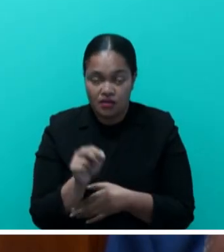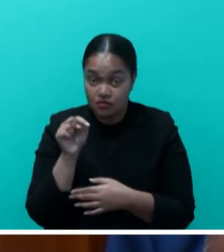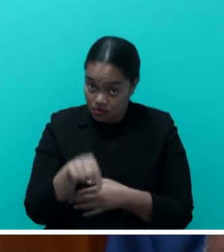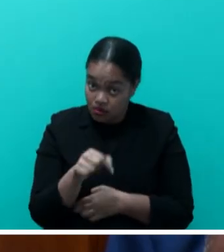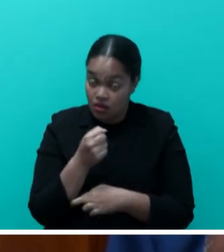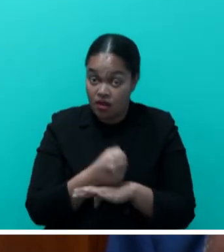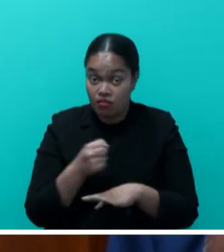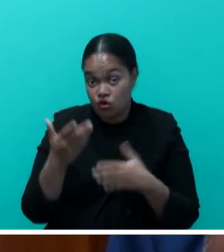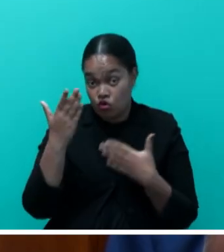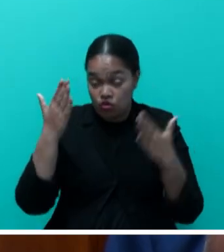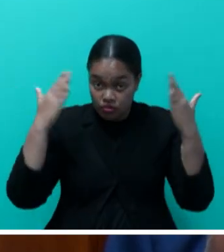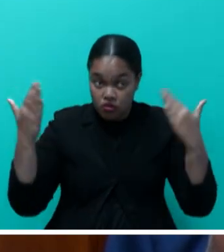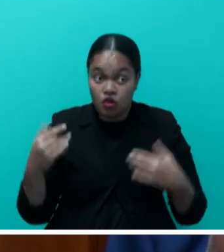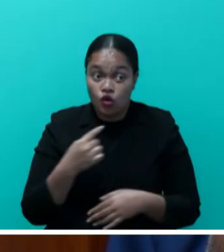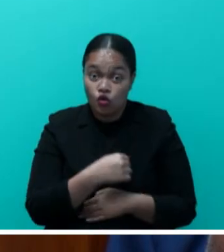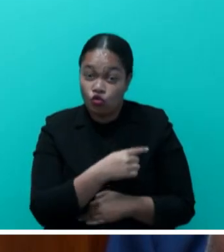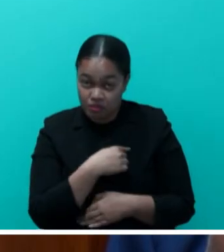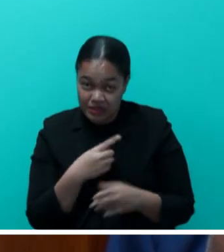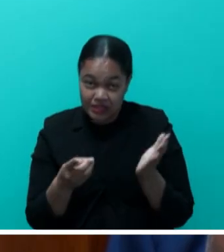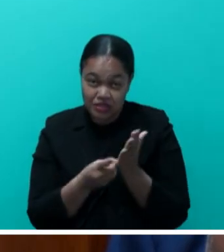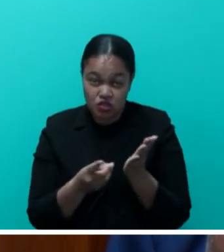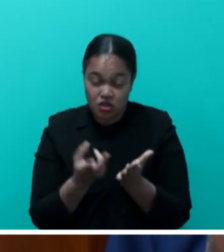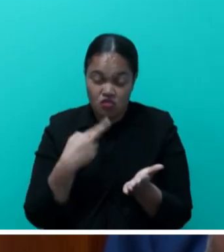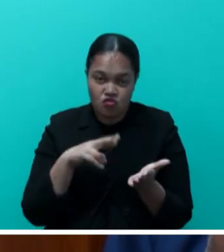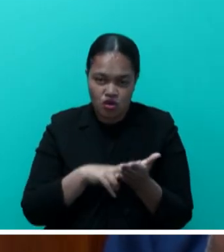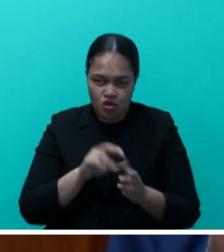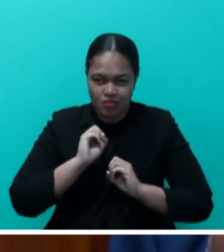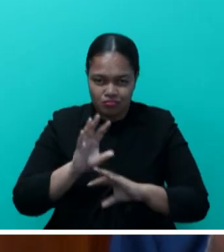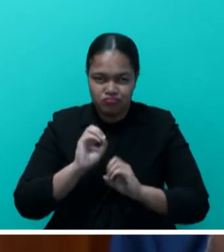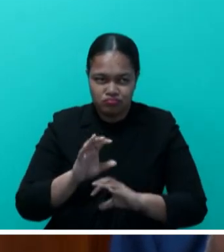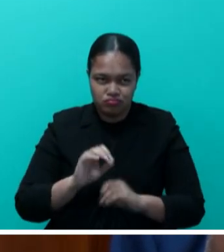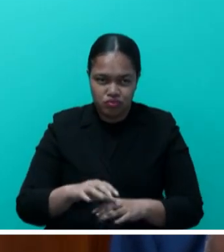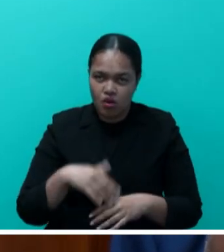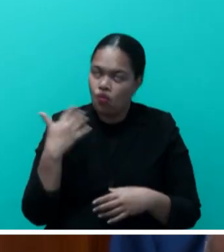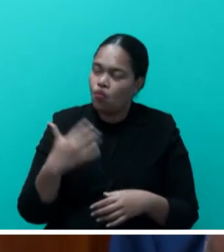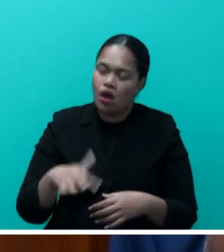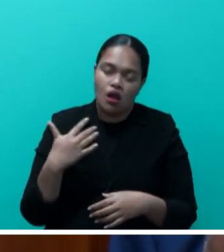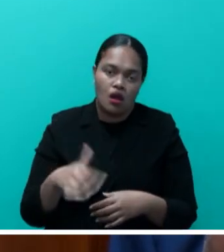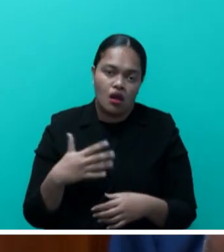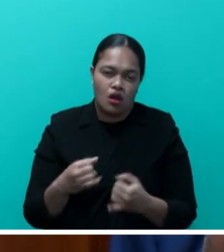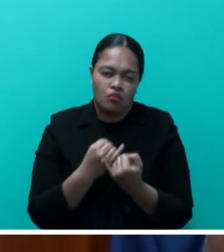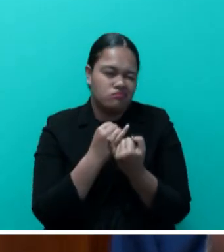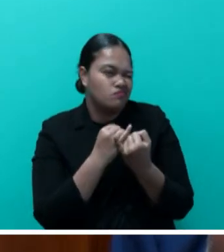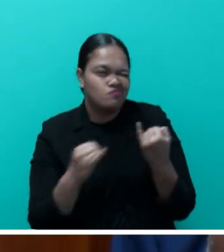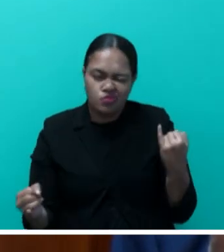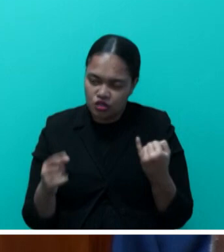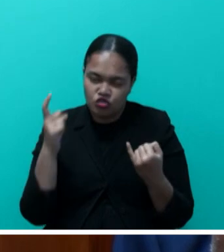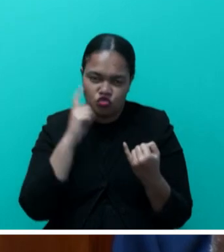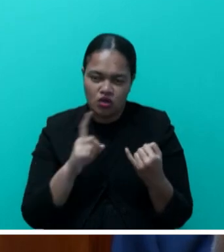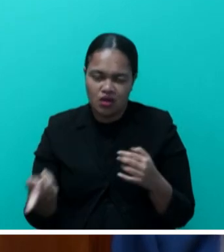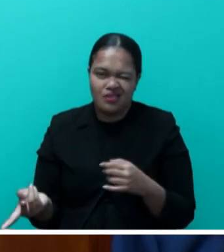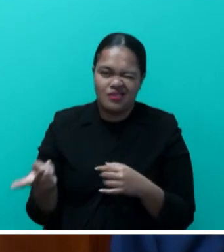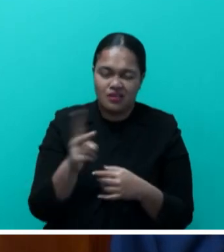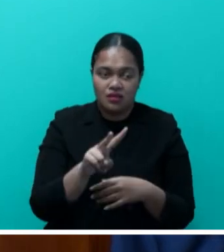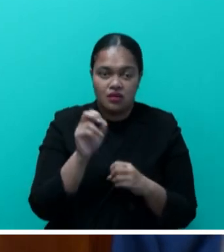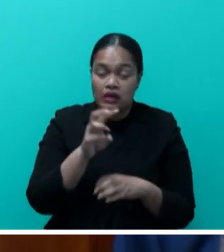Honorable Speaker, committed to digitizing our records. It has been a nightmare trying to digitize these manual records.